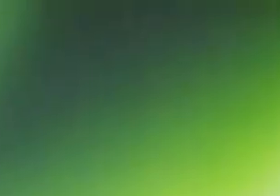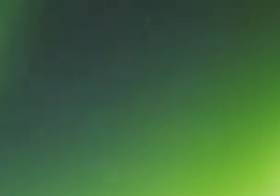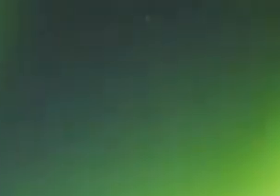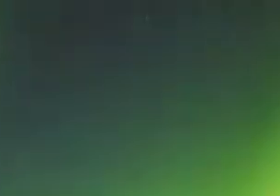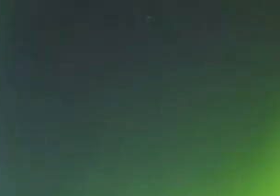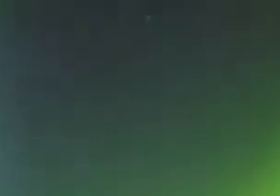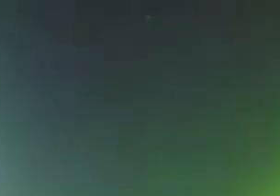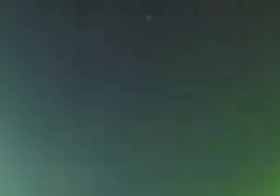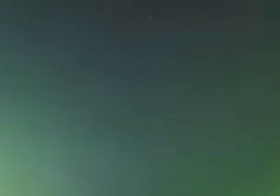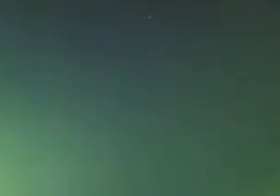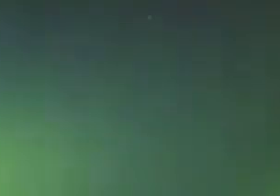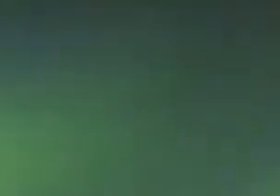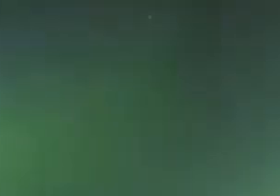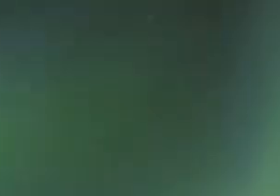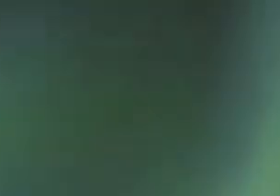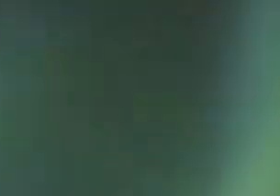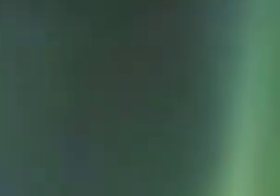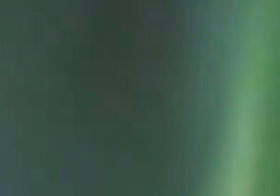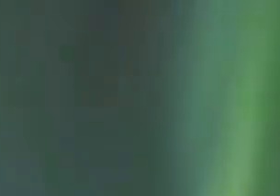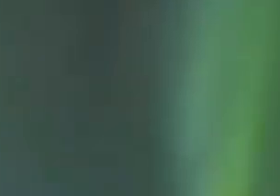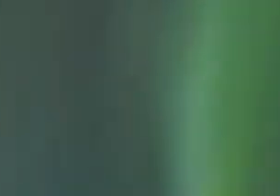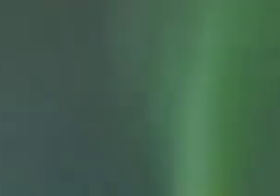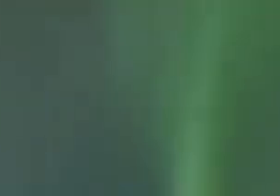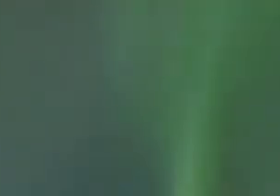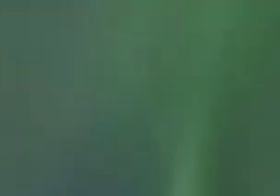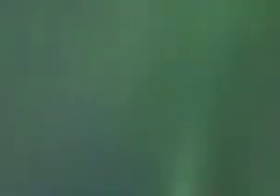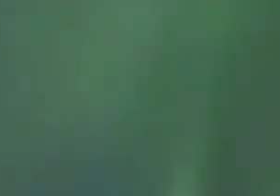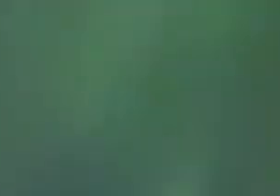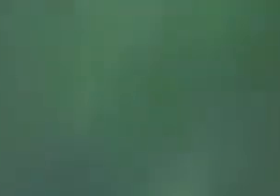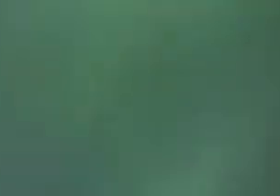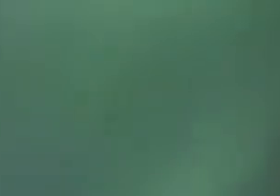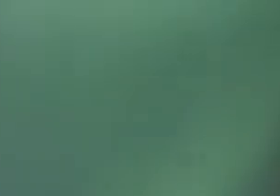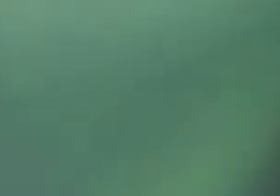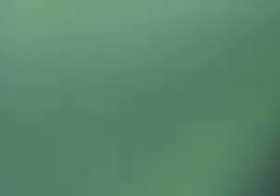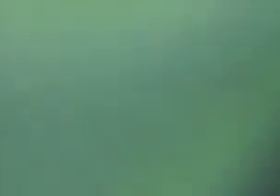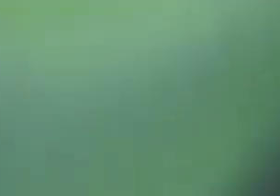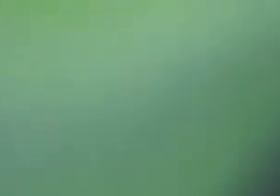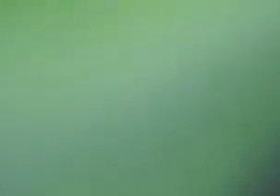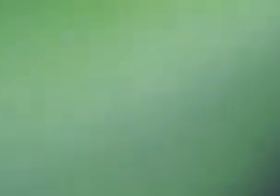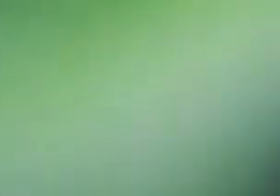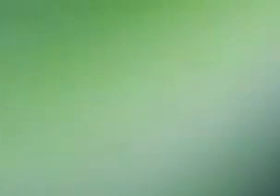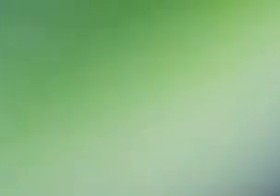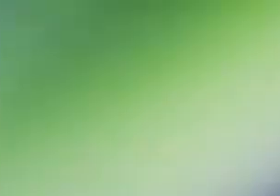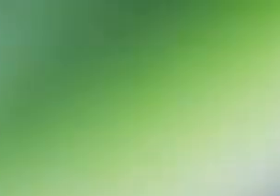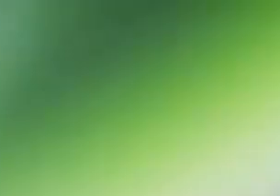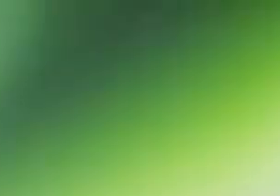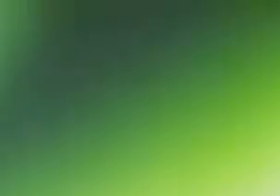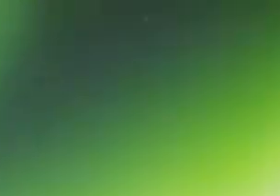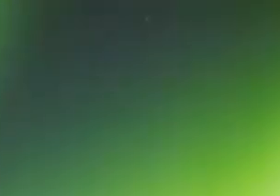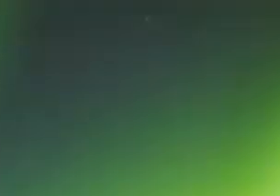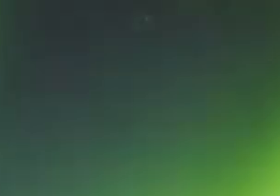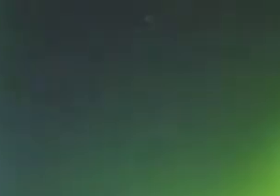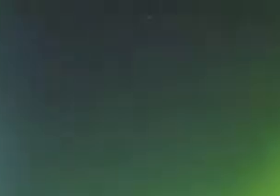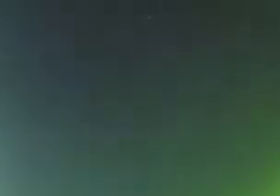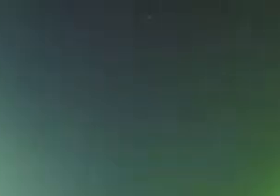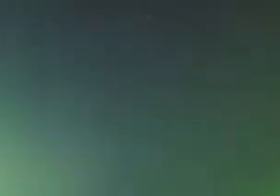So some questions I see is as far as applying for an application. So I think there's a different ways